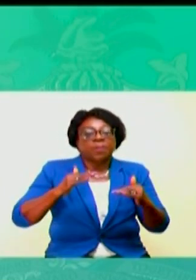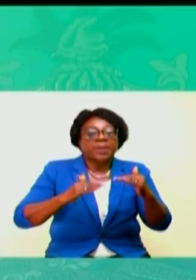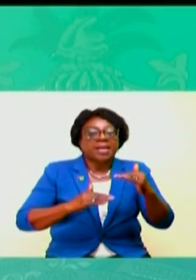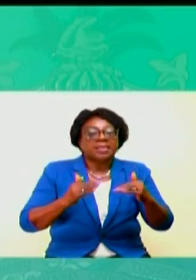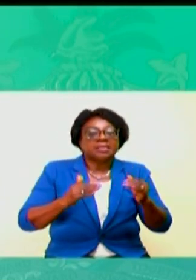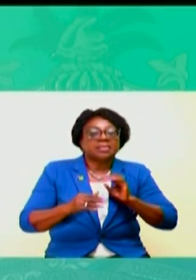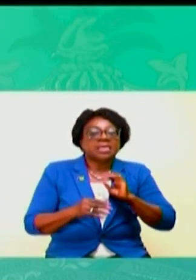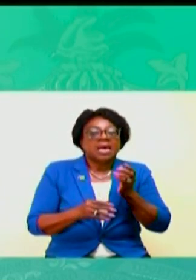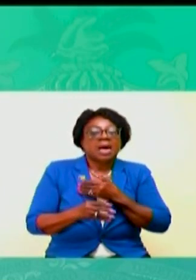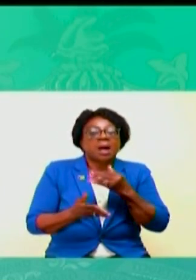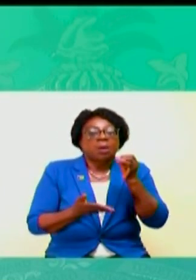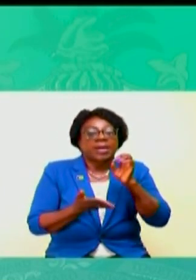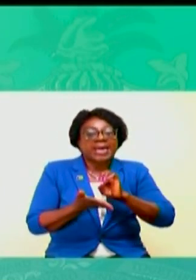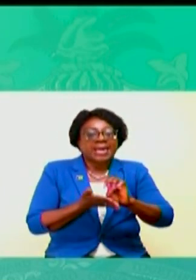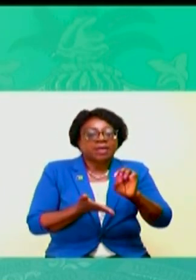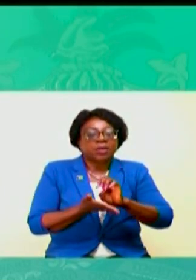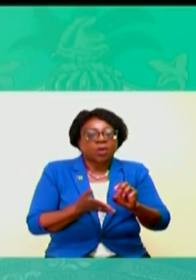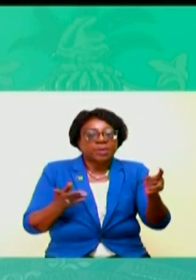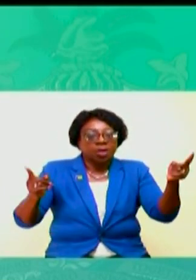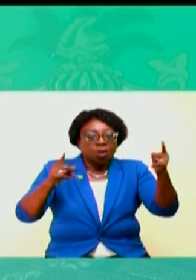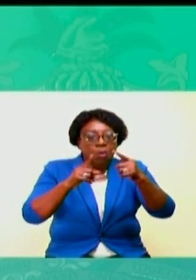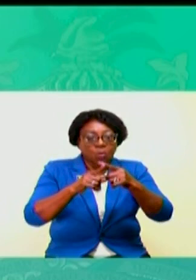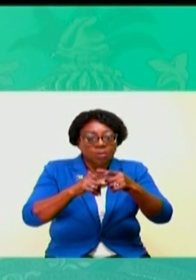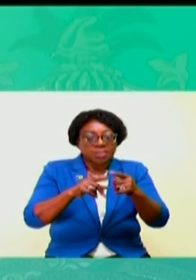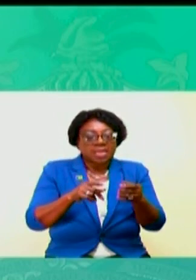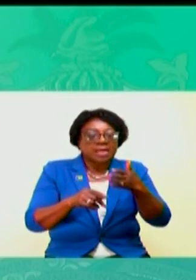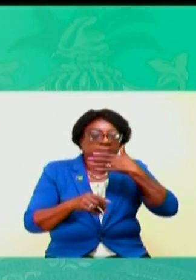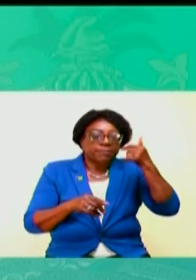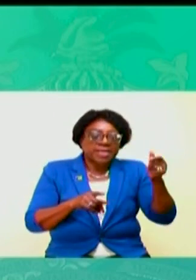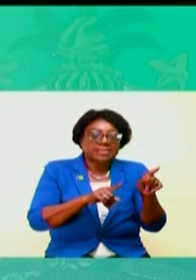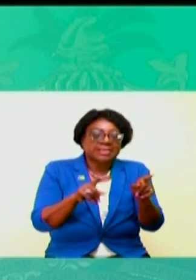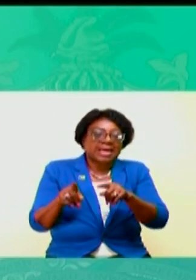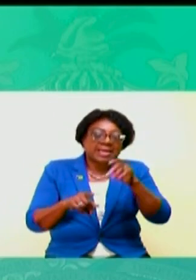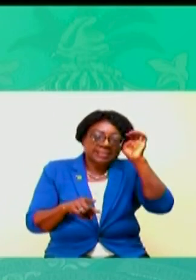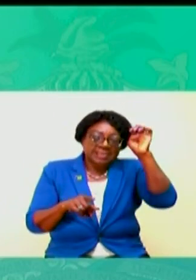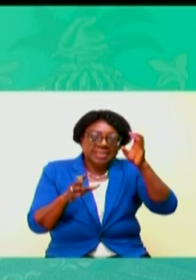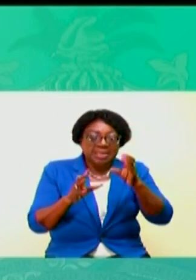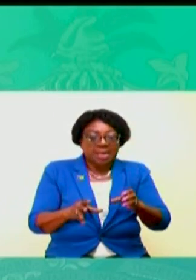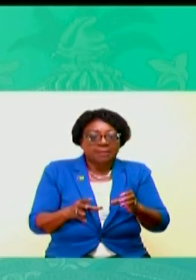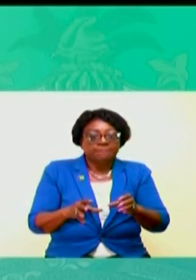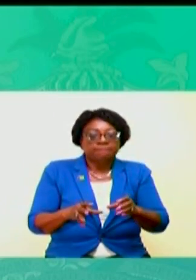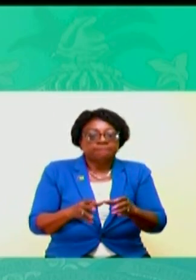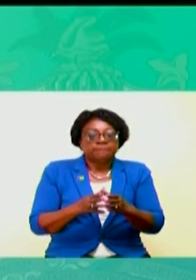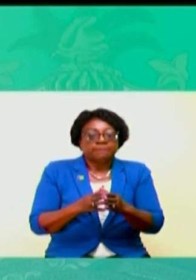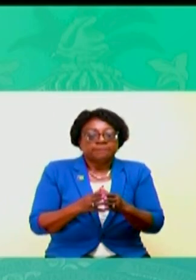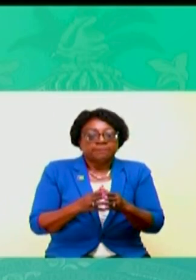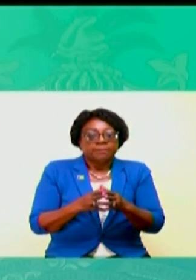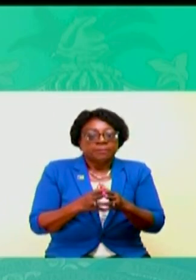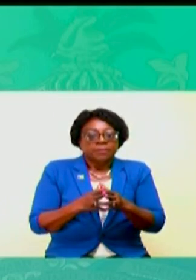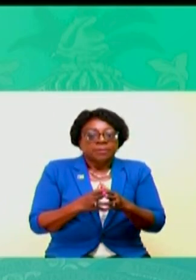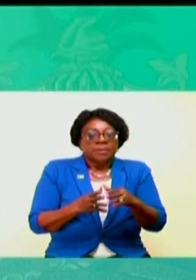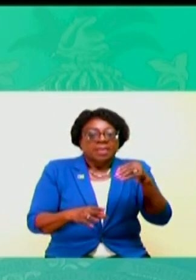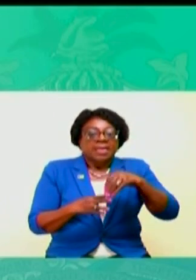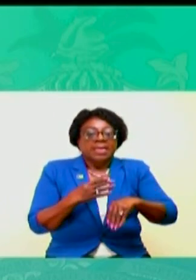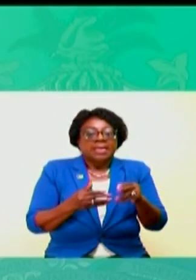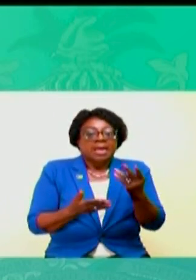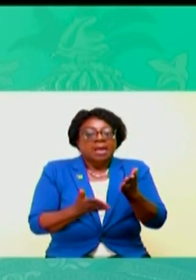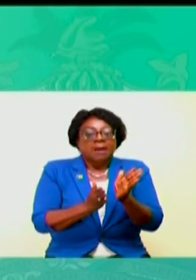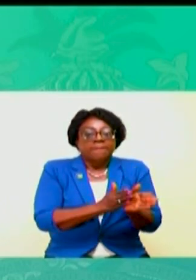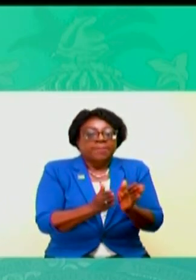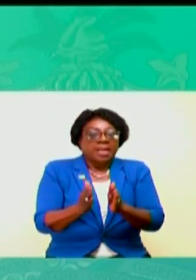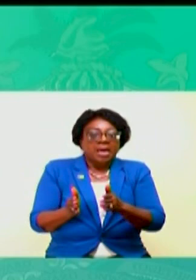our economic goals as best as he possibly can. Mr. Deputy Speaker, in our blueprint for